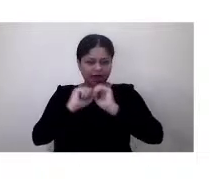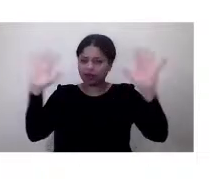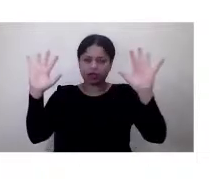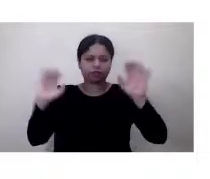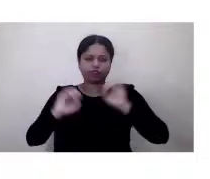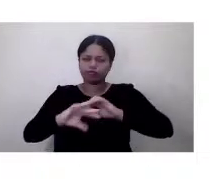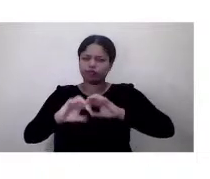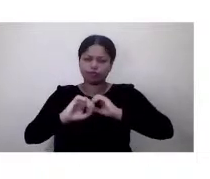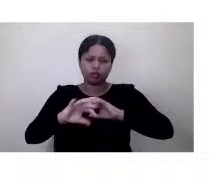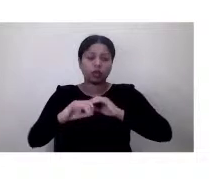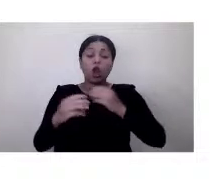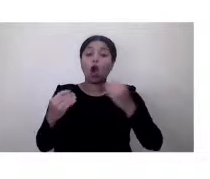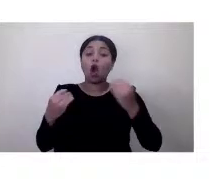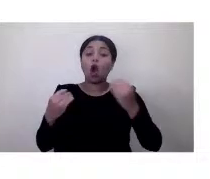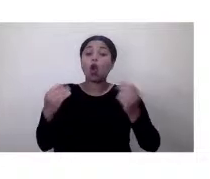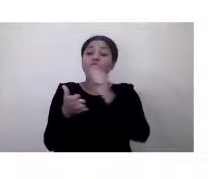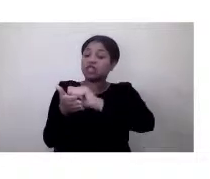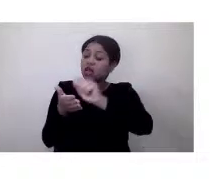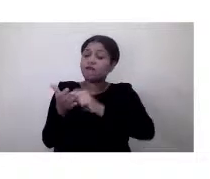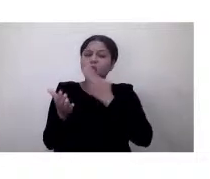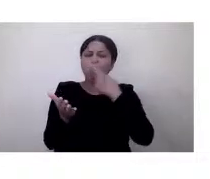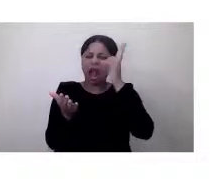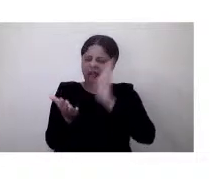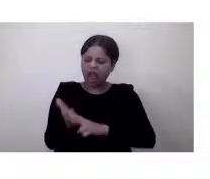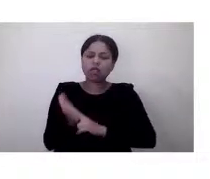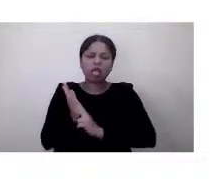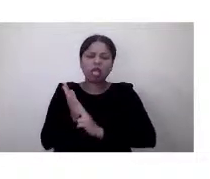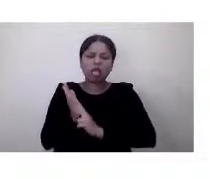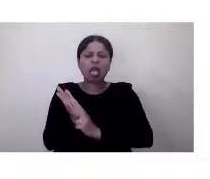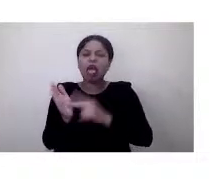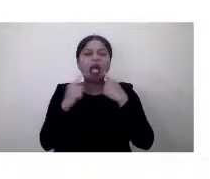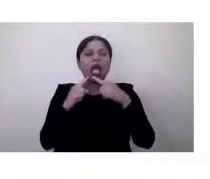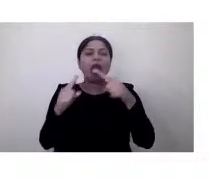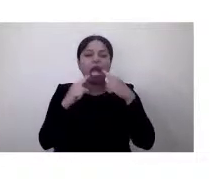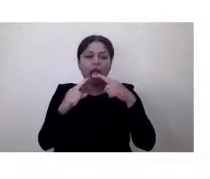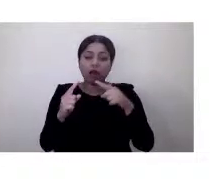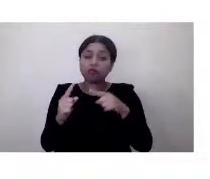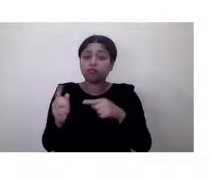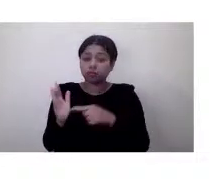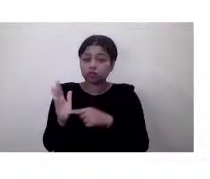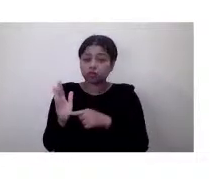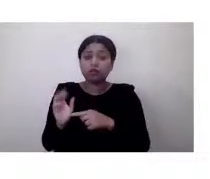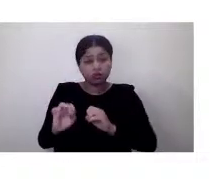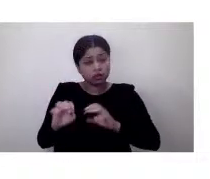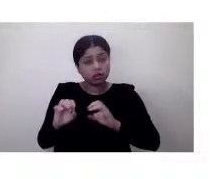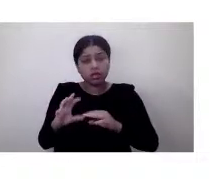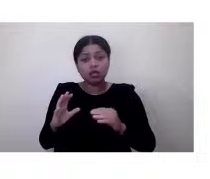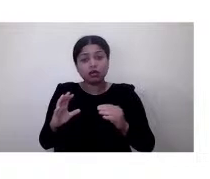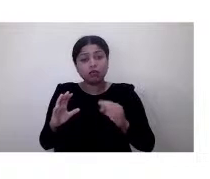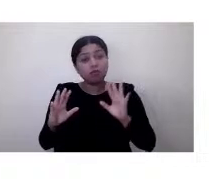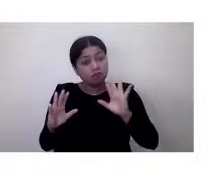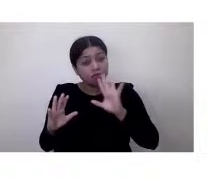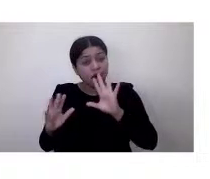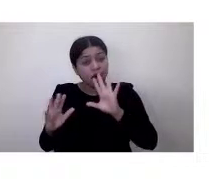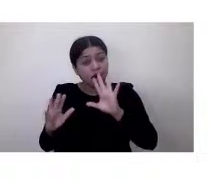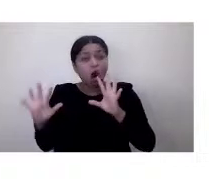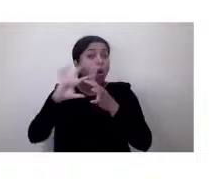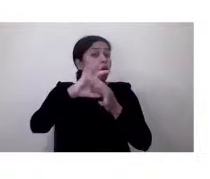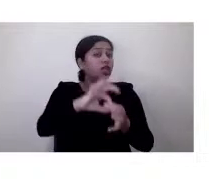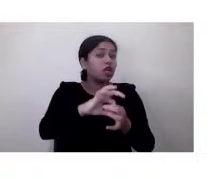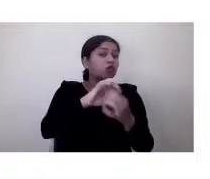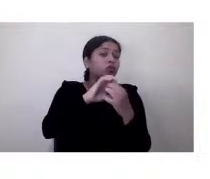But again, put this in the context of environmental care and climate change.